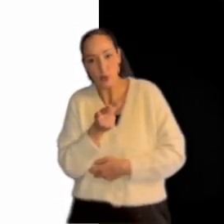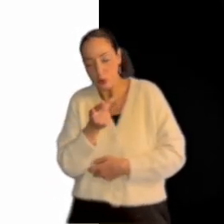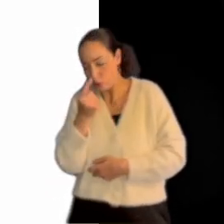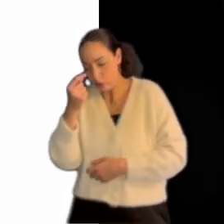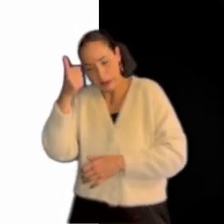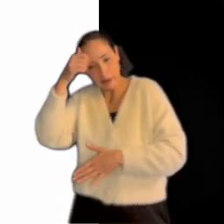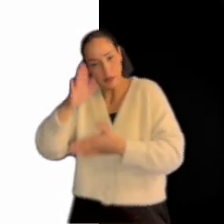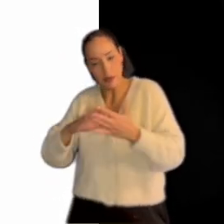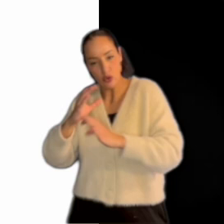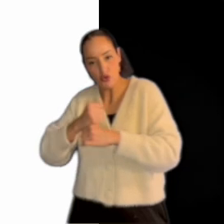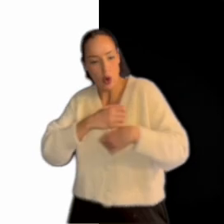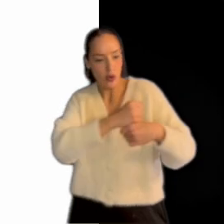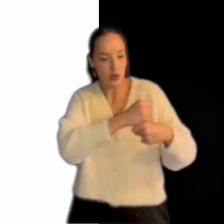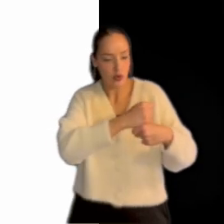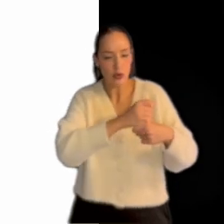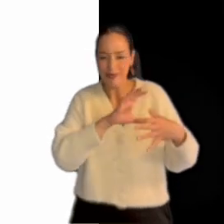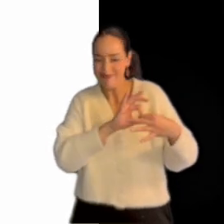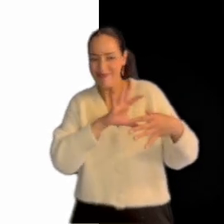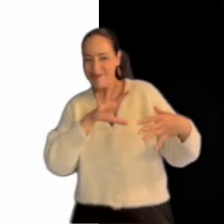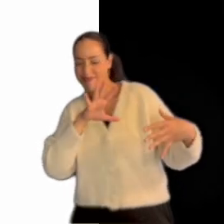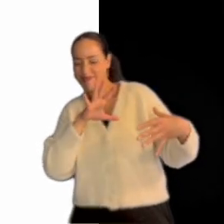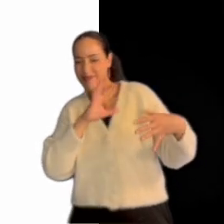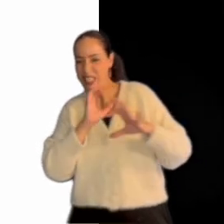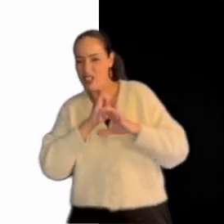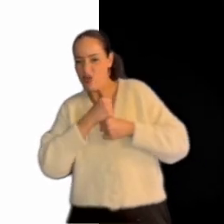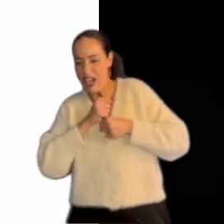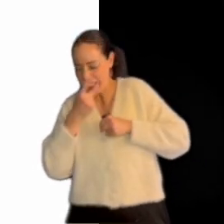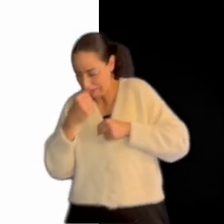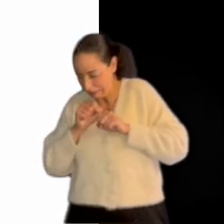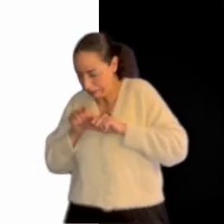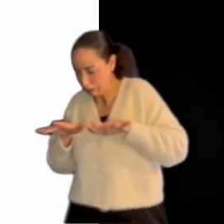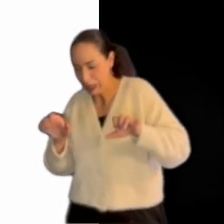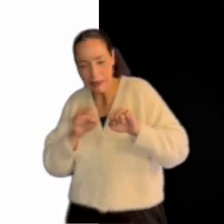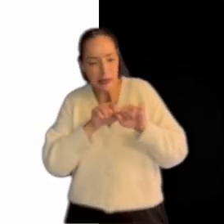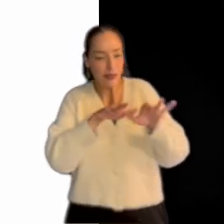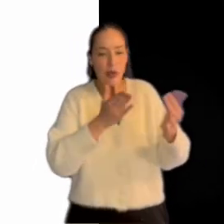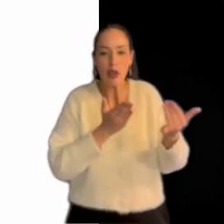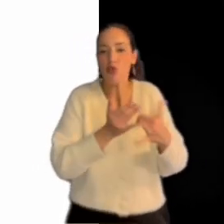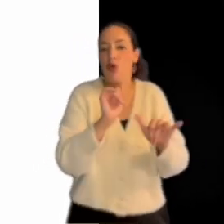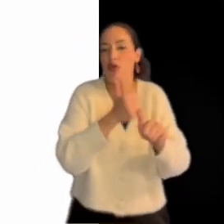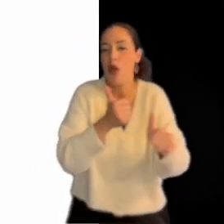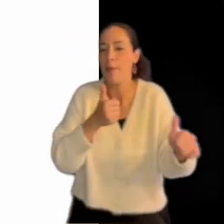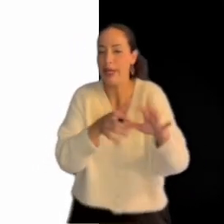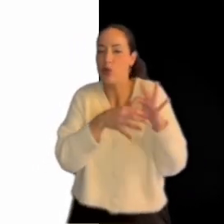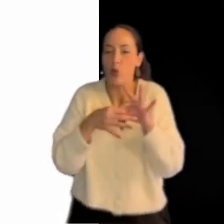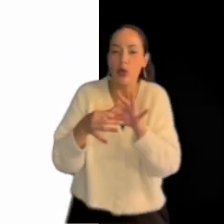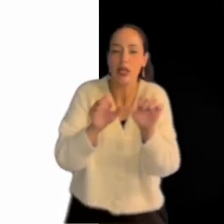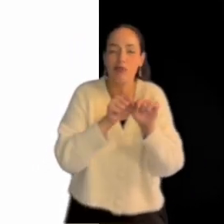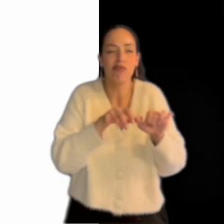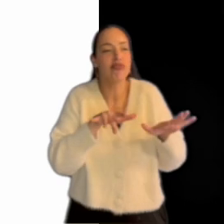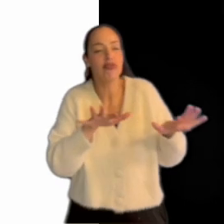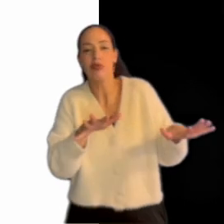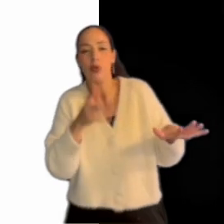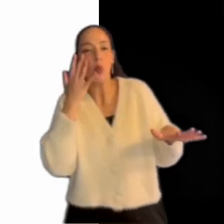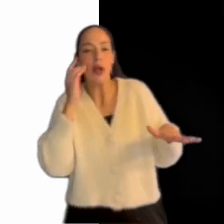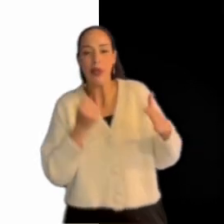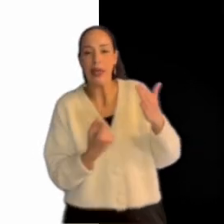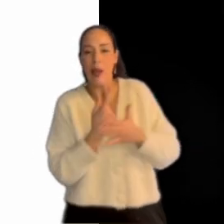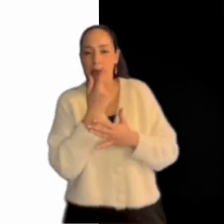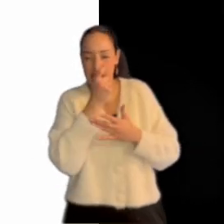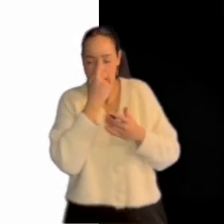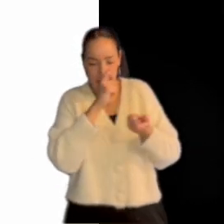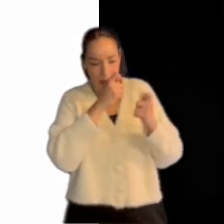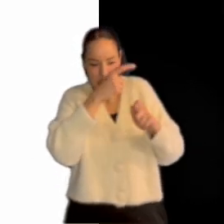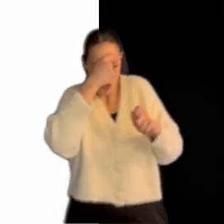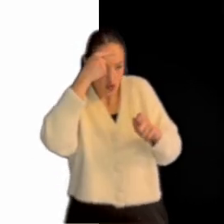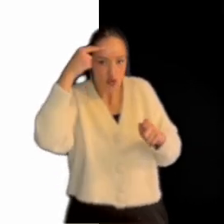spread like contagion throughout an organisation. When this happens, it can become traumatised, unhealthy and distressed, which can